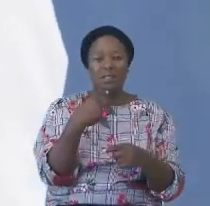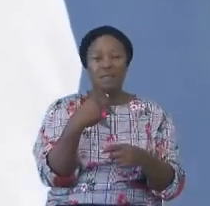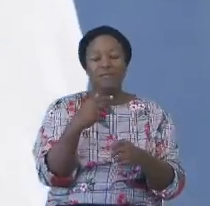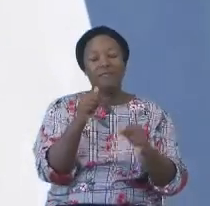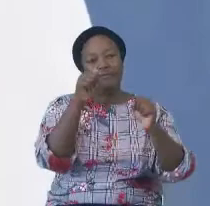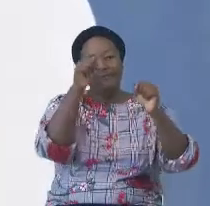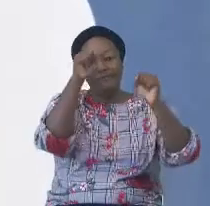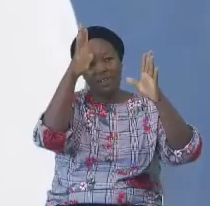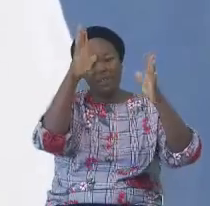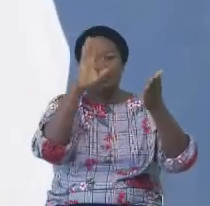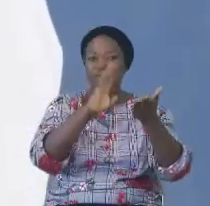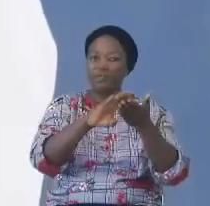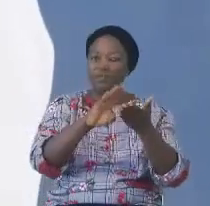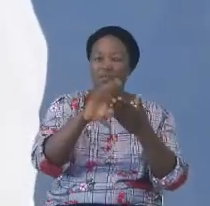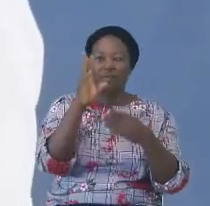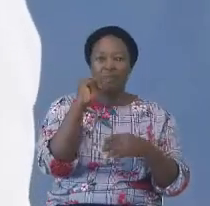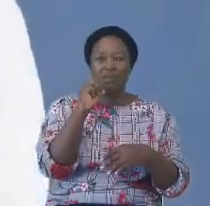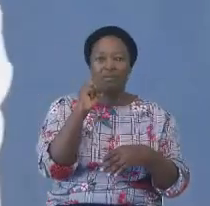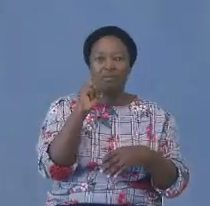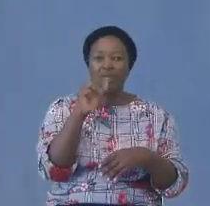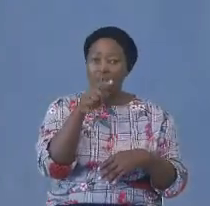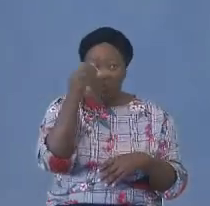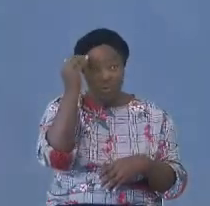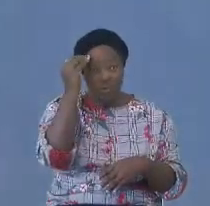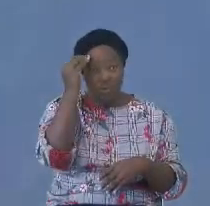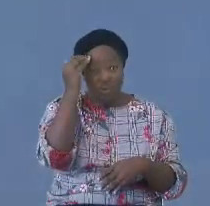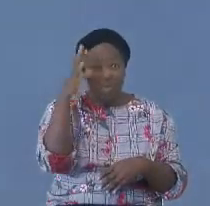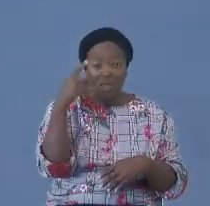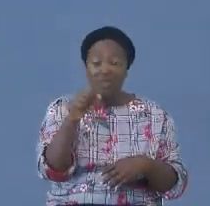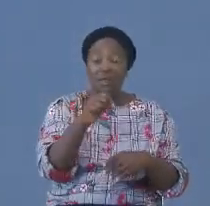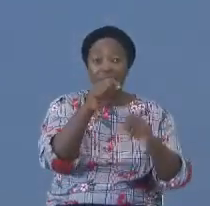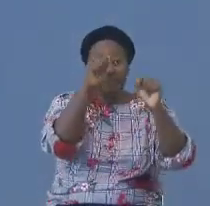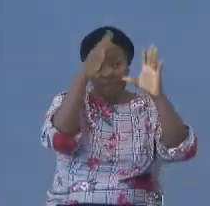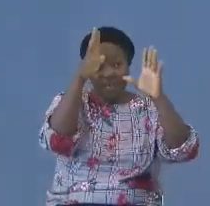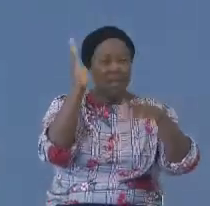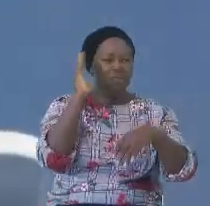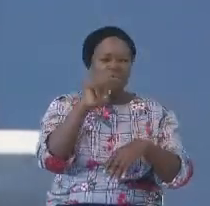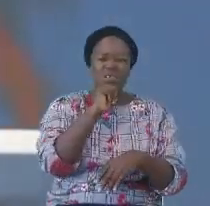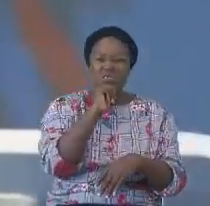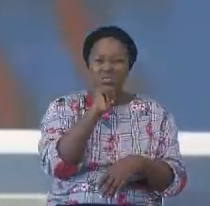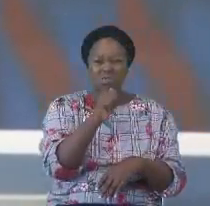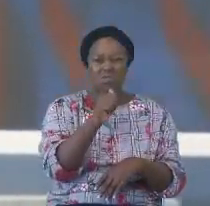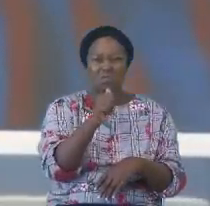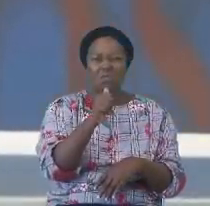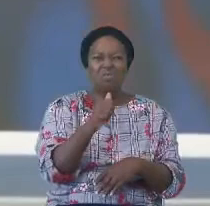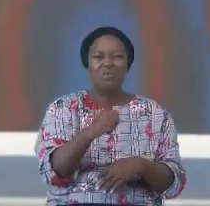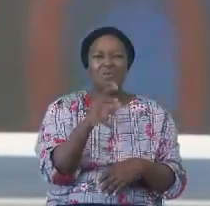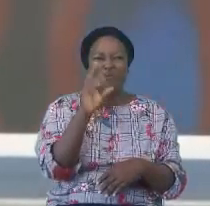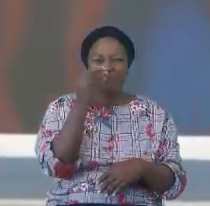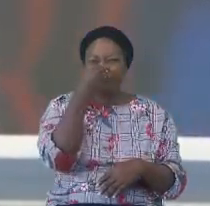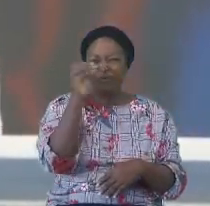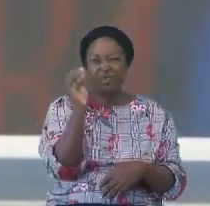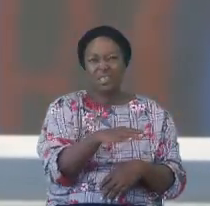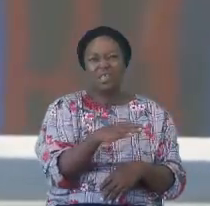made supplication for you, and he said, Father, forgive them. And you know, the Father